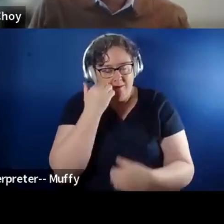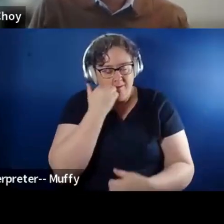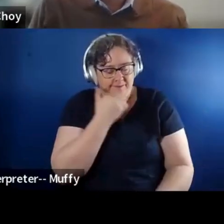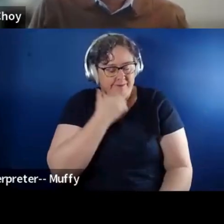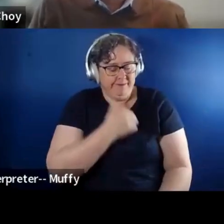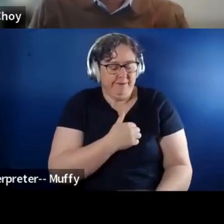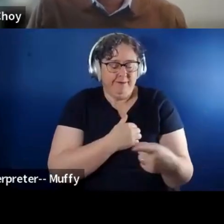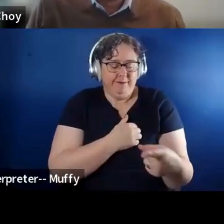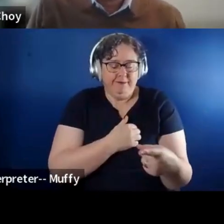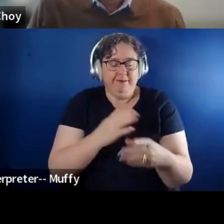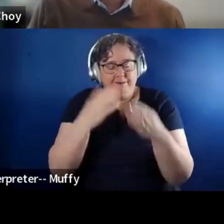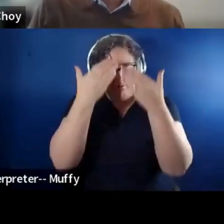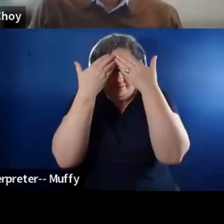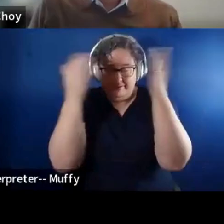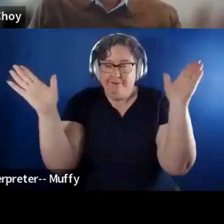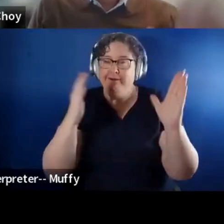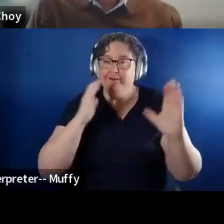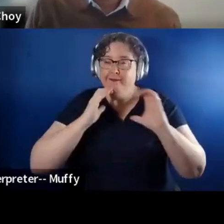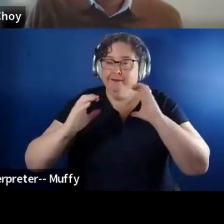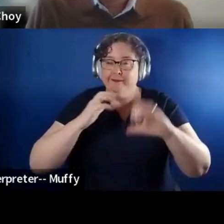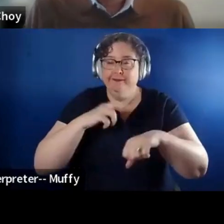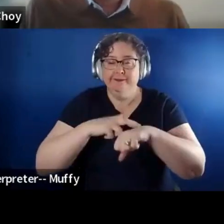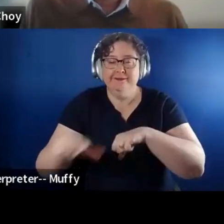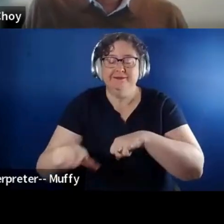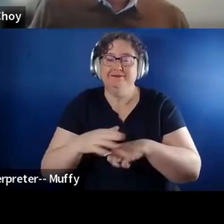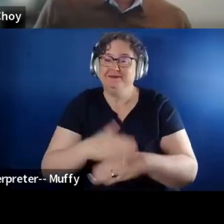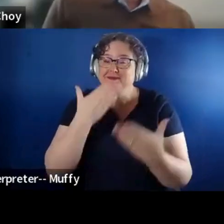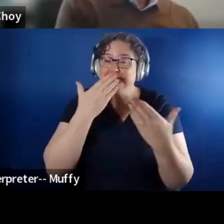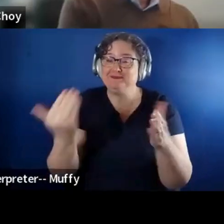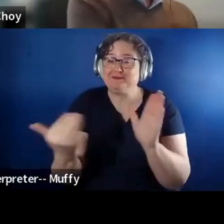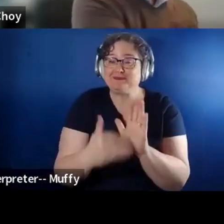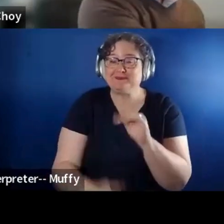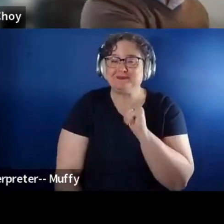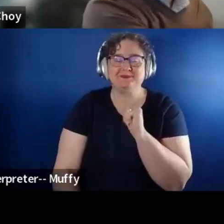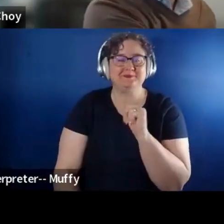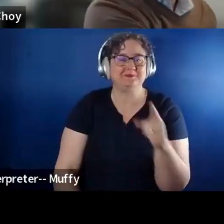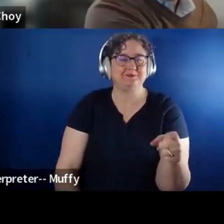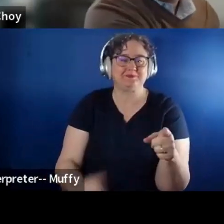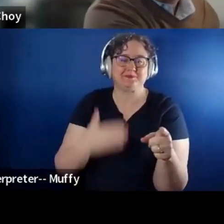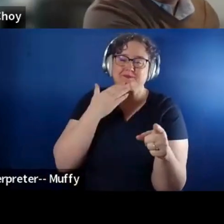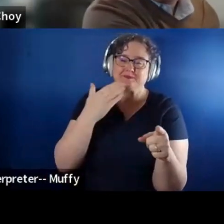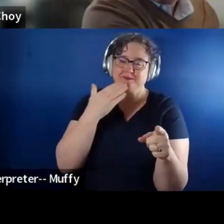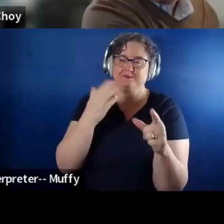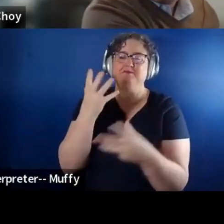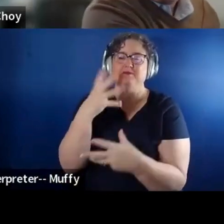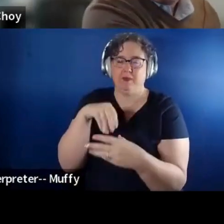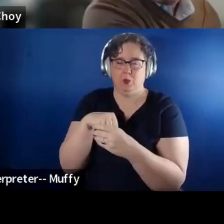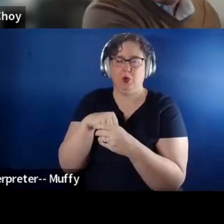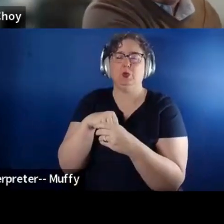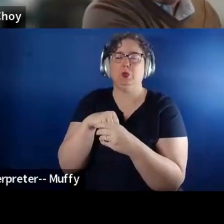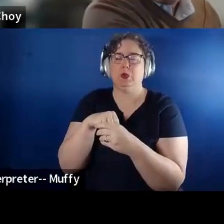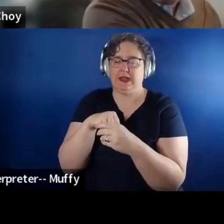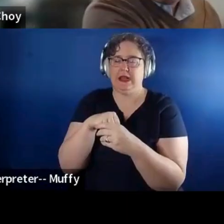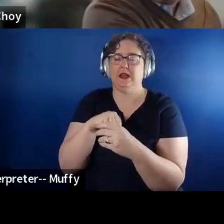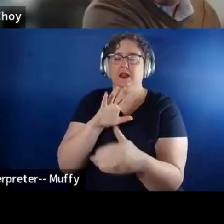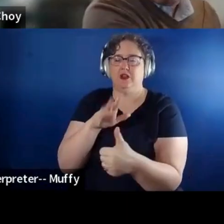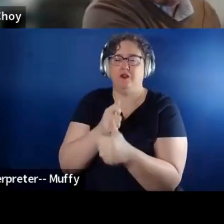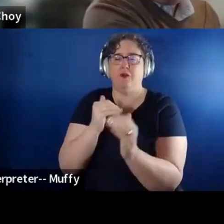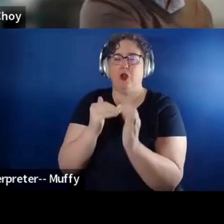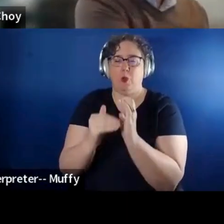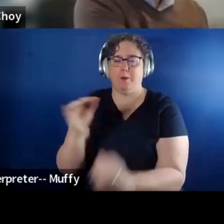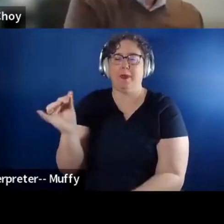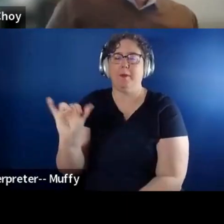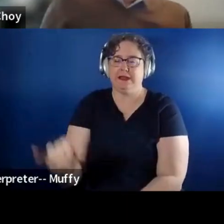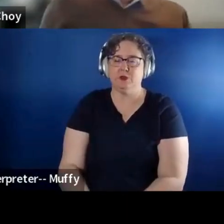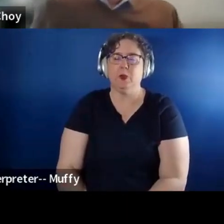the conversation or referring you. So thank you again. Thank you so much, Randy. We'll make sure to include that in our follow-up email as well, so